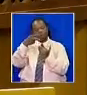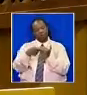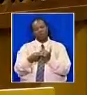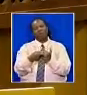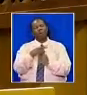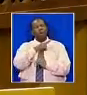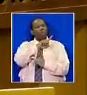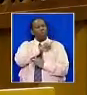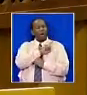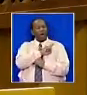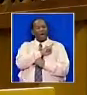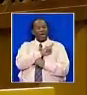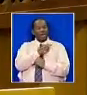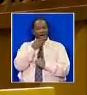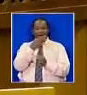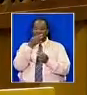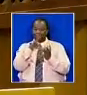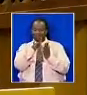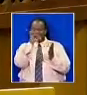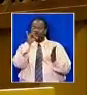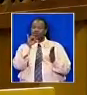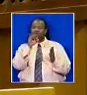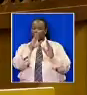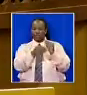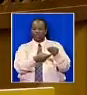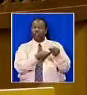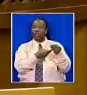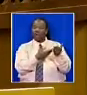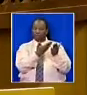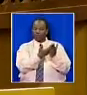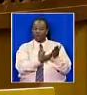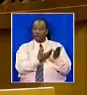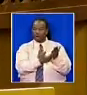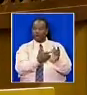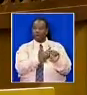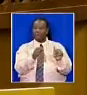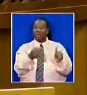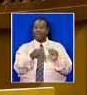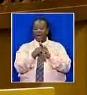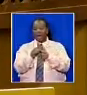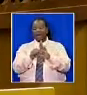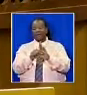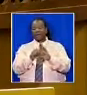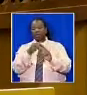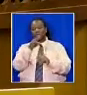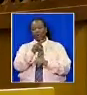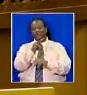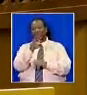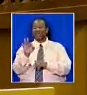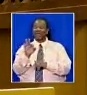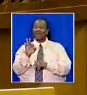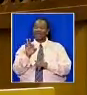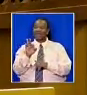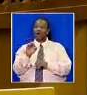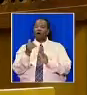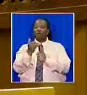noble objectives of the Charter only to remind the House of Article 23 of the Charter, which states, and